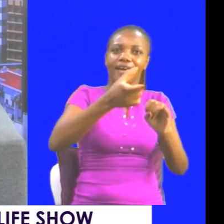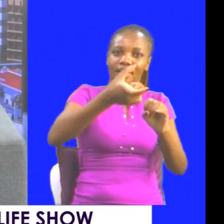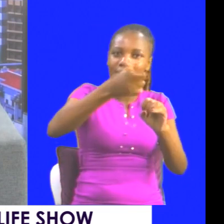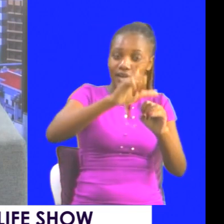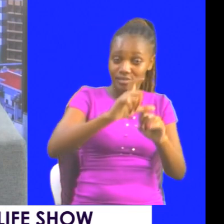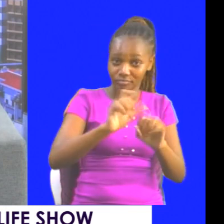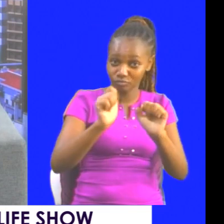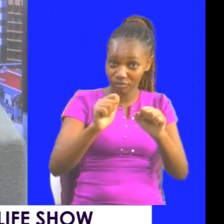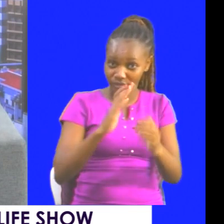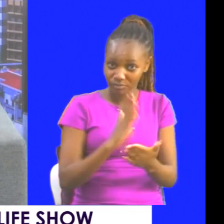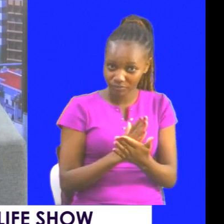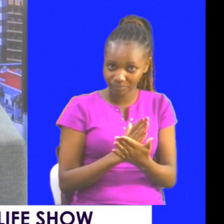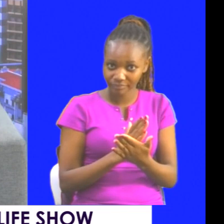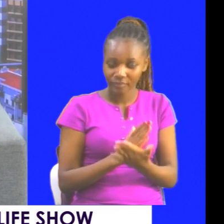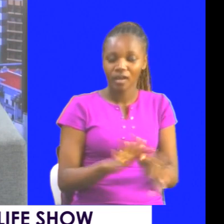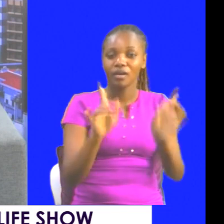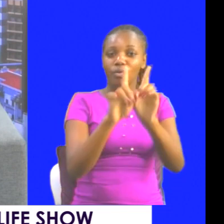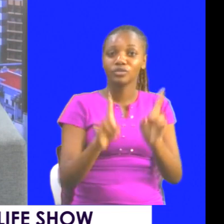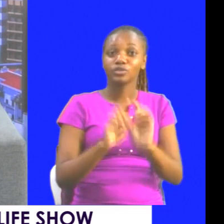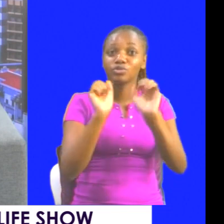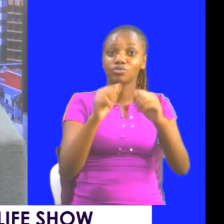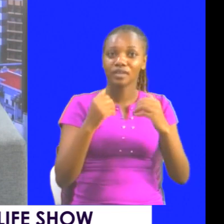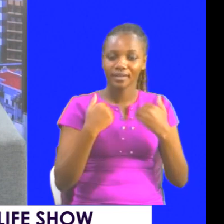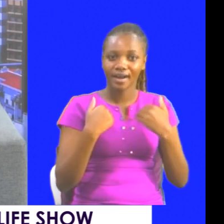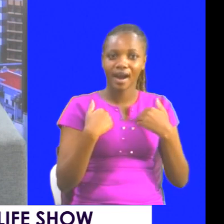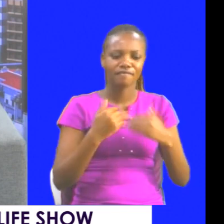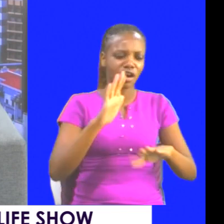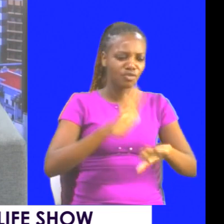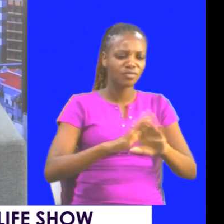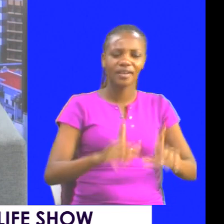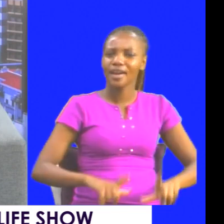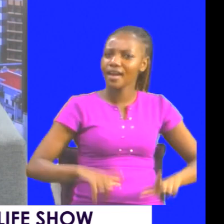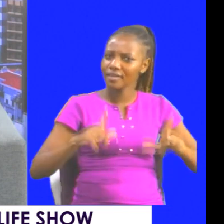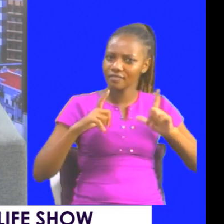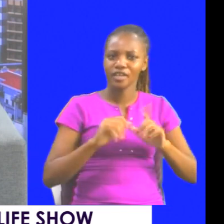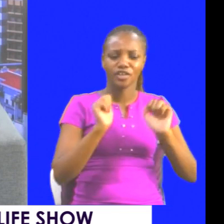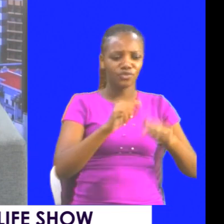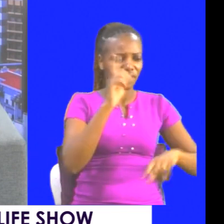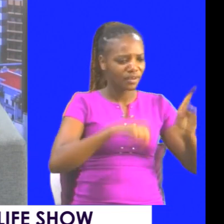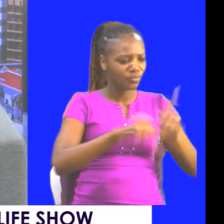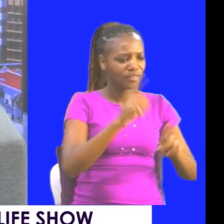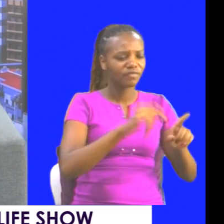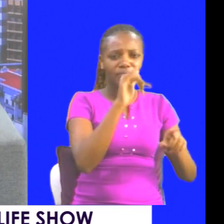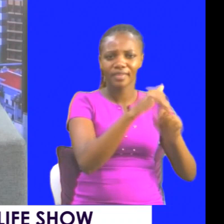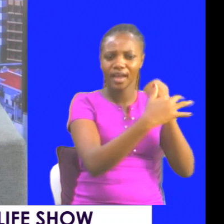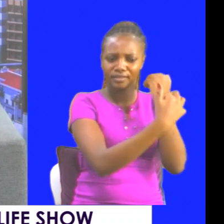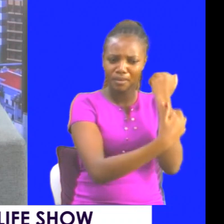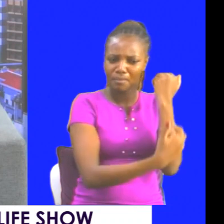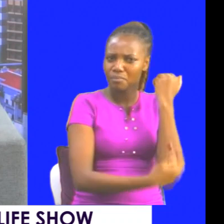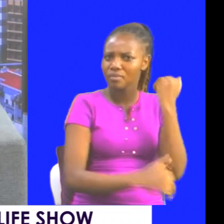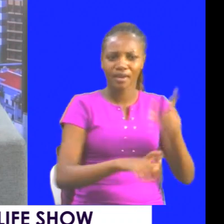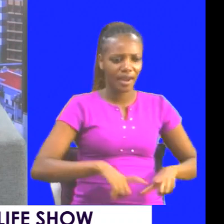can. You can. You can gain decent living. You can gain. You can come out of that